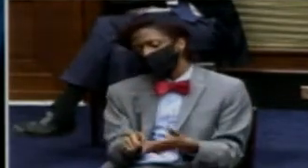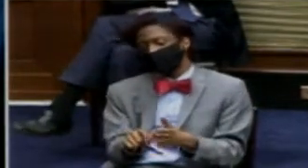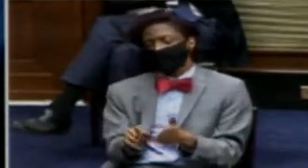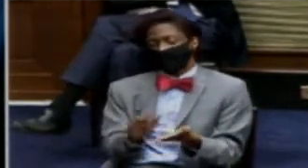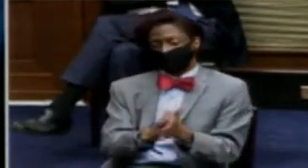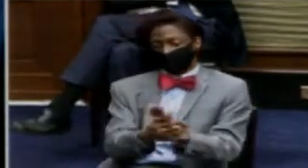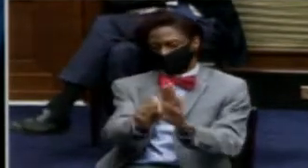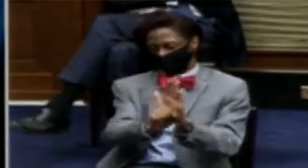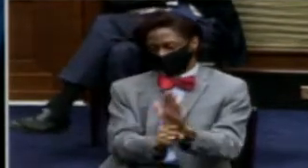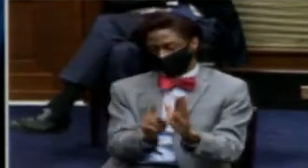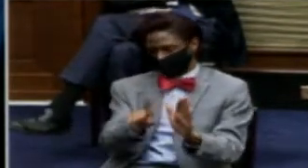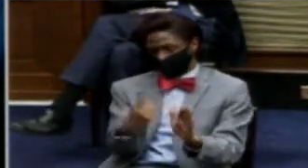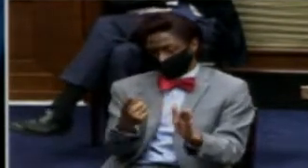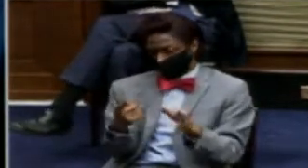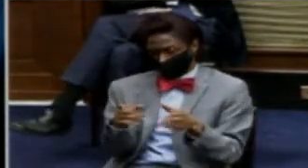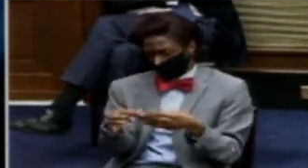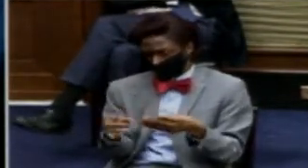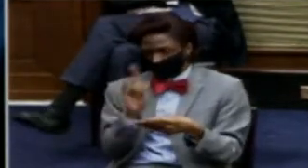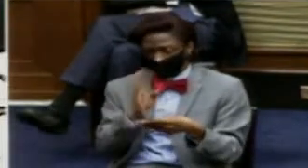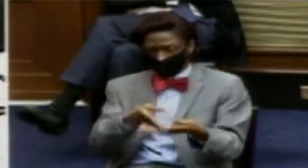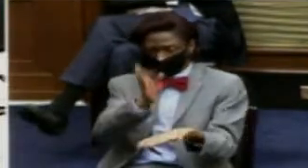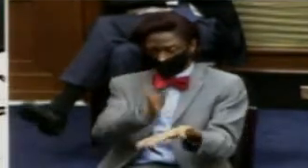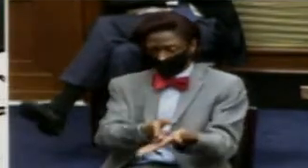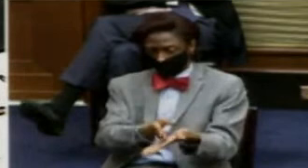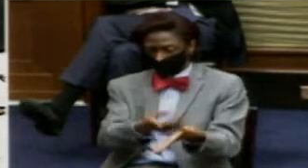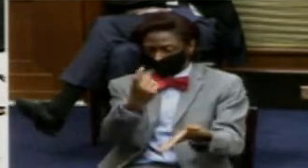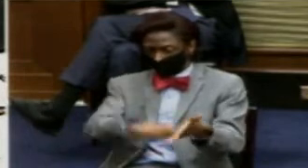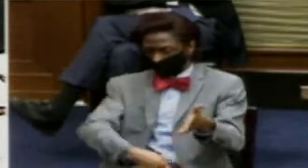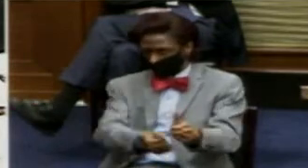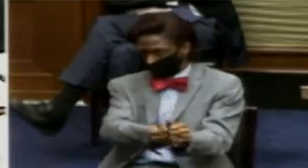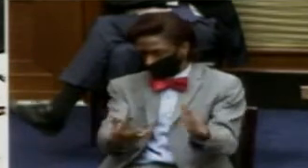taxation without representation?